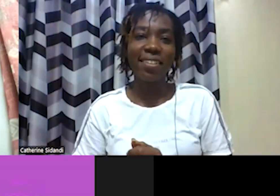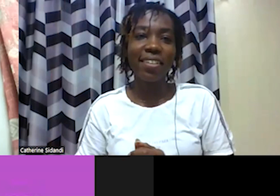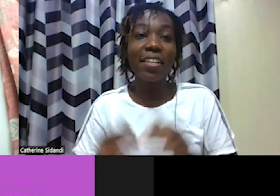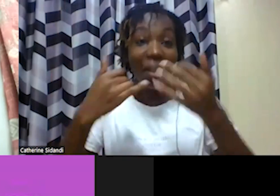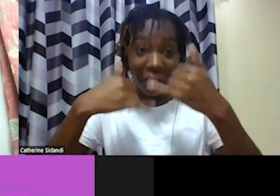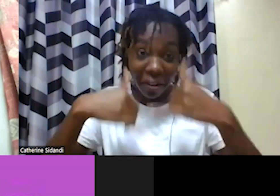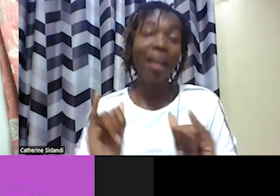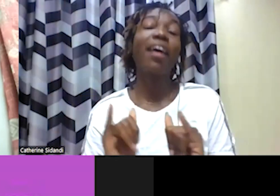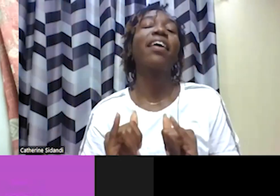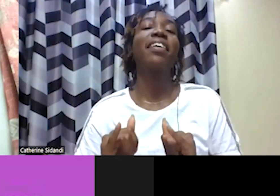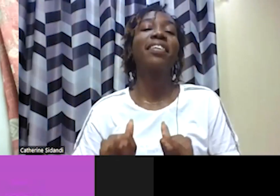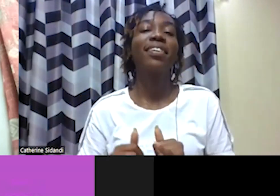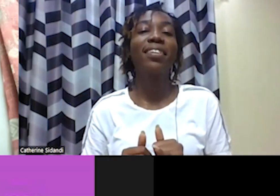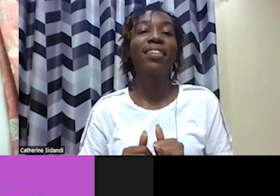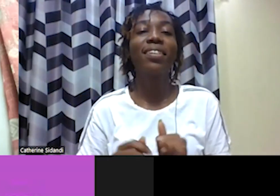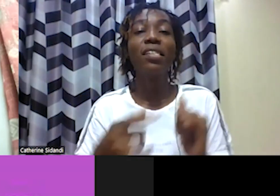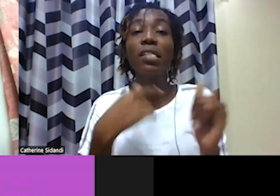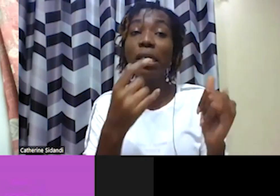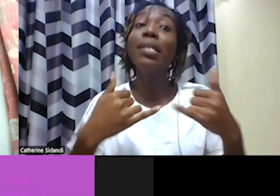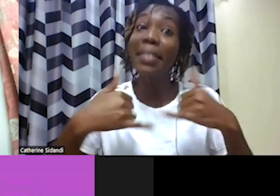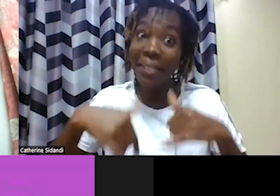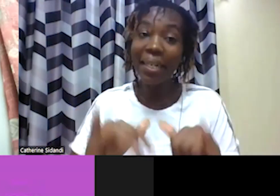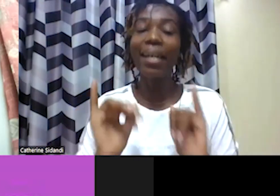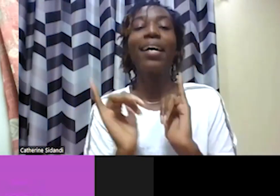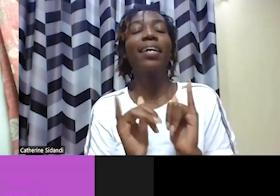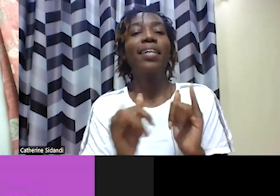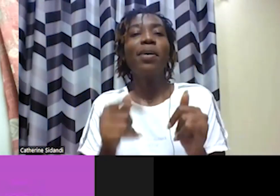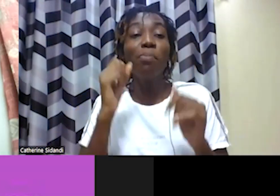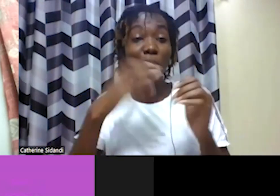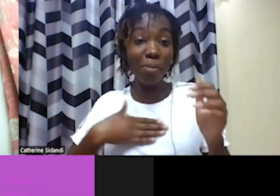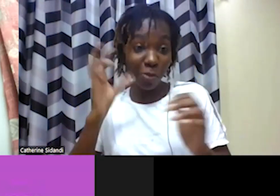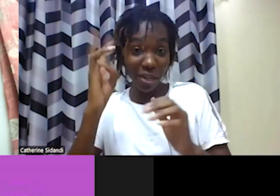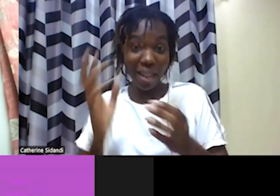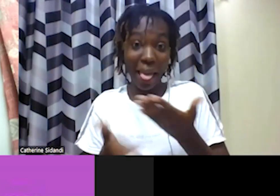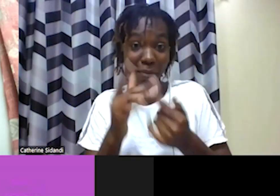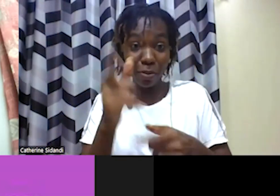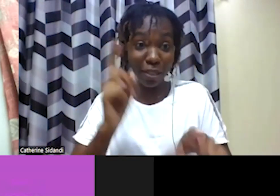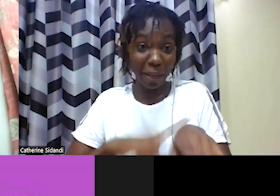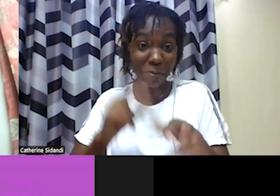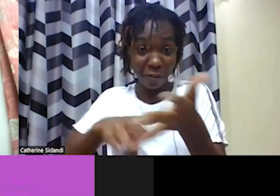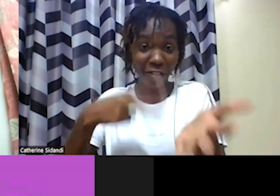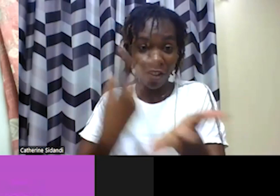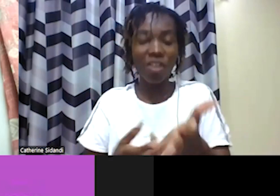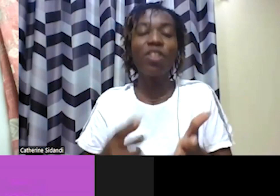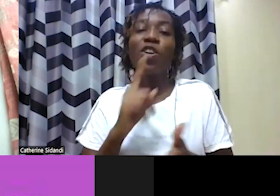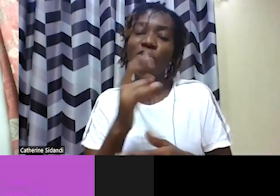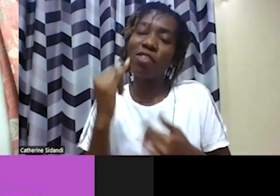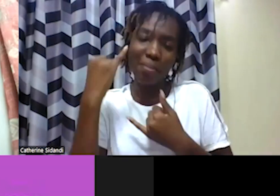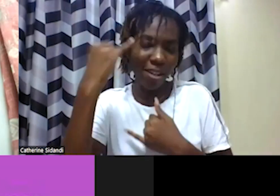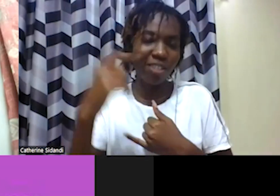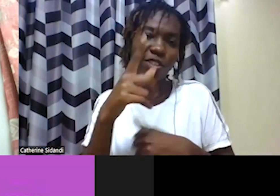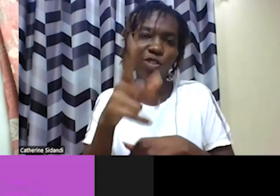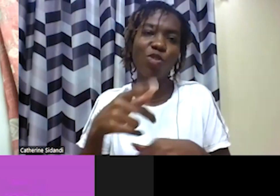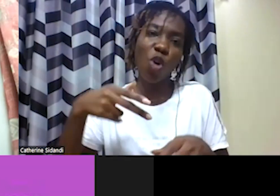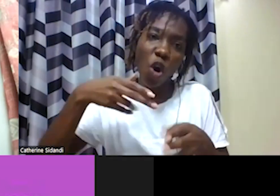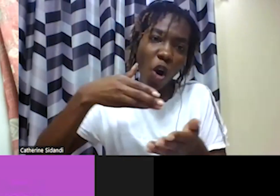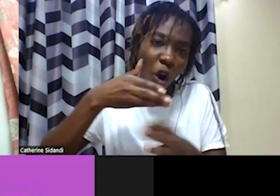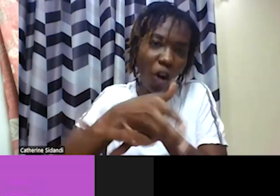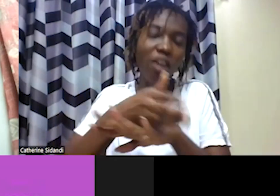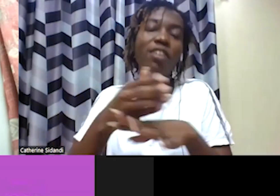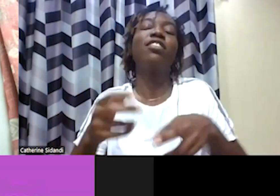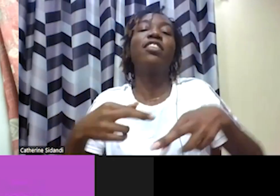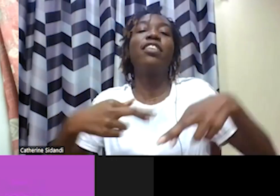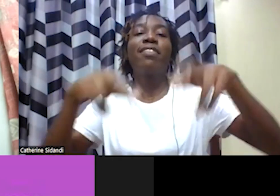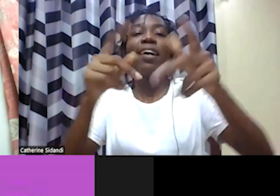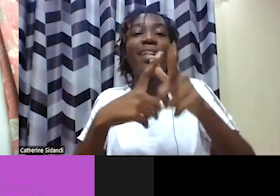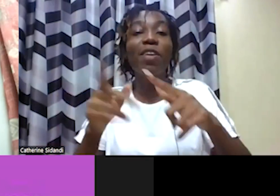Try, because he thinks I can save you when you fall. So let's imagine we are crossing the river, and the woman is